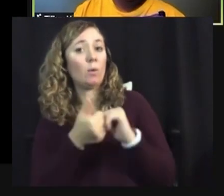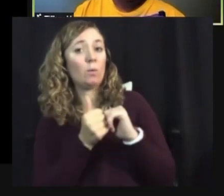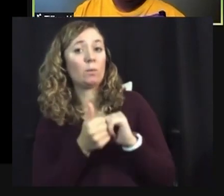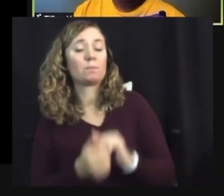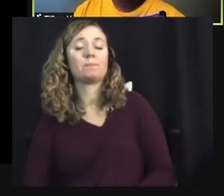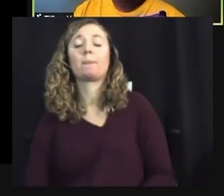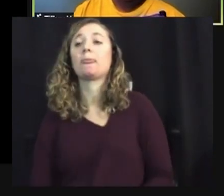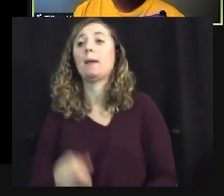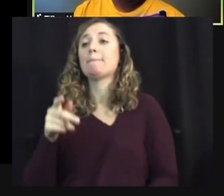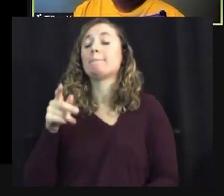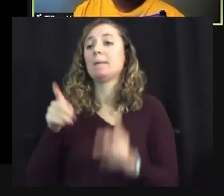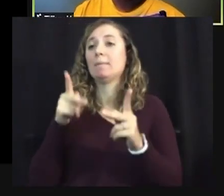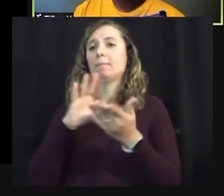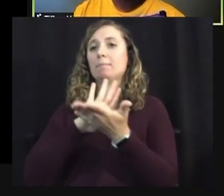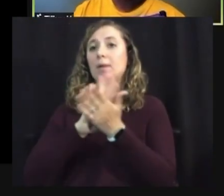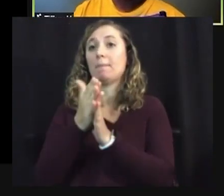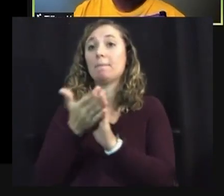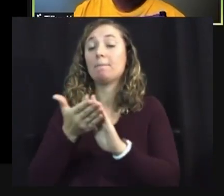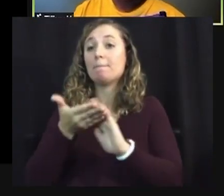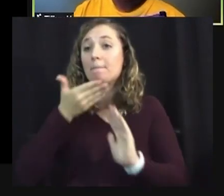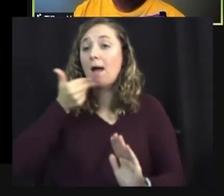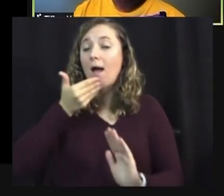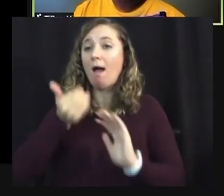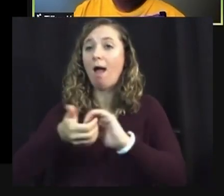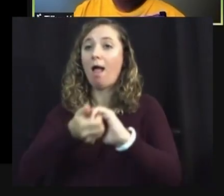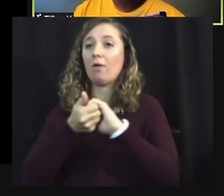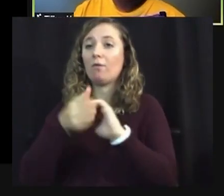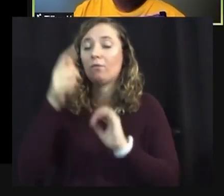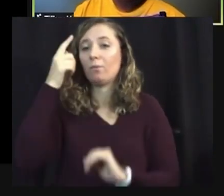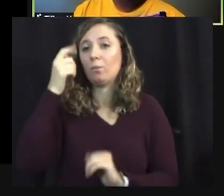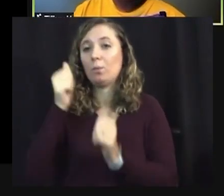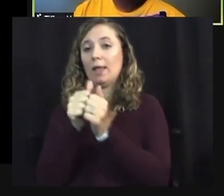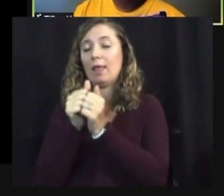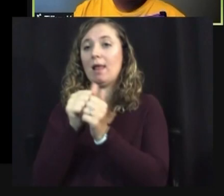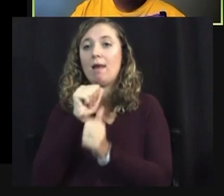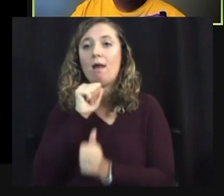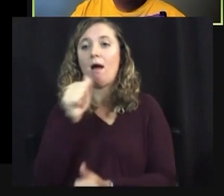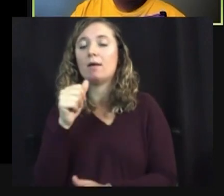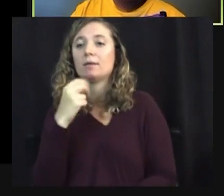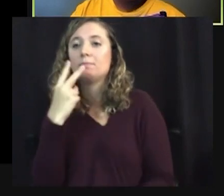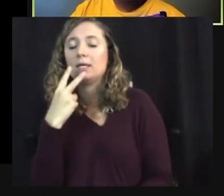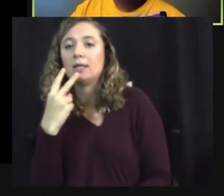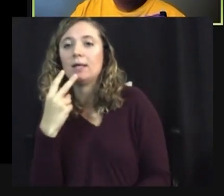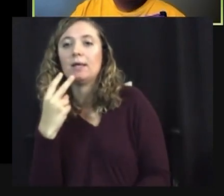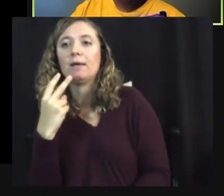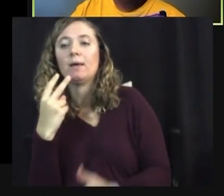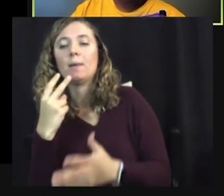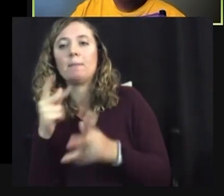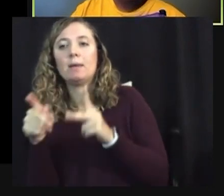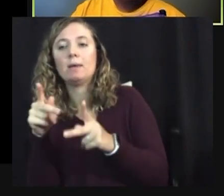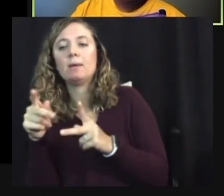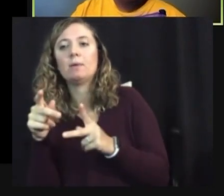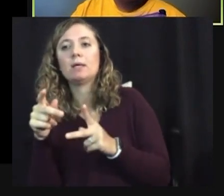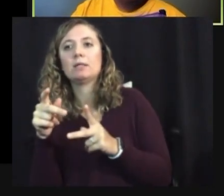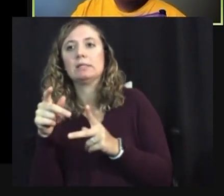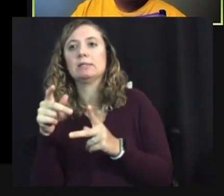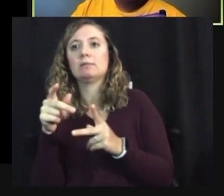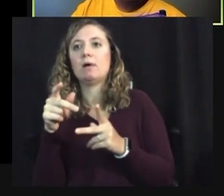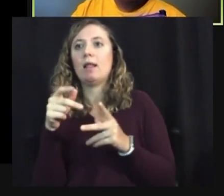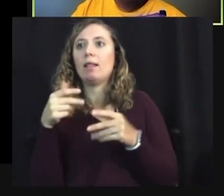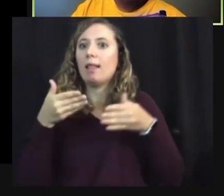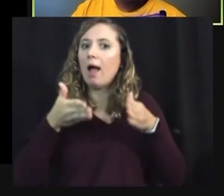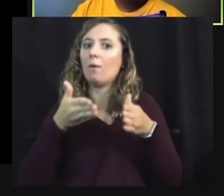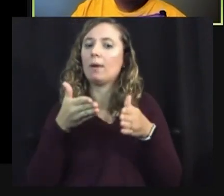People can become better allies for non-speaking people by ensuring that everything is done to have access to full,